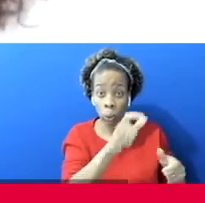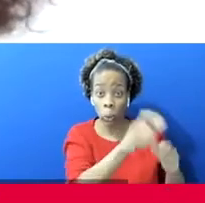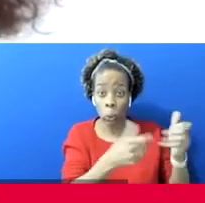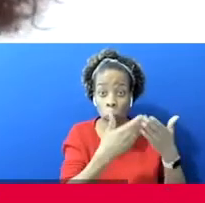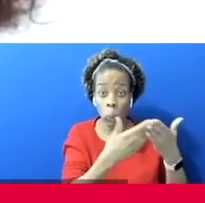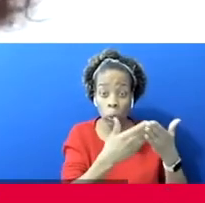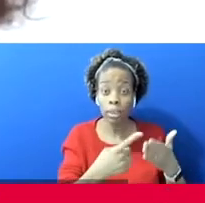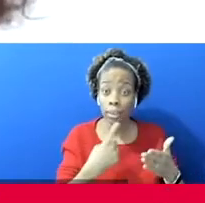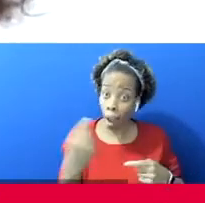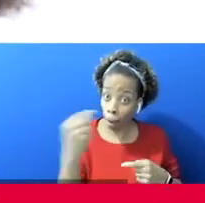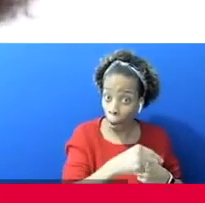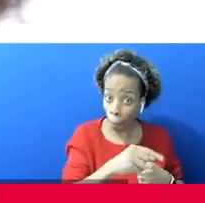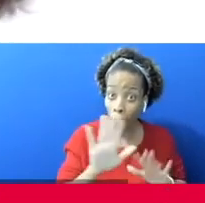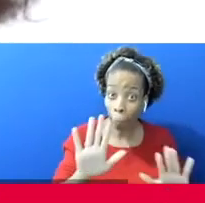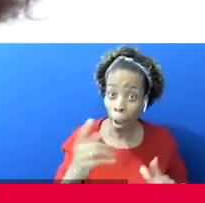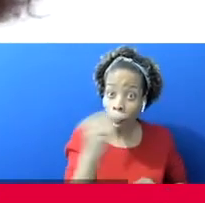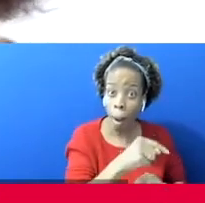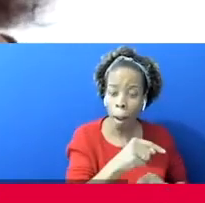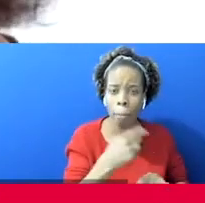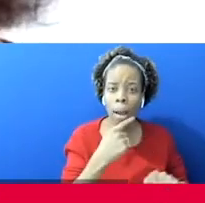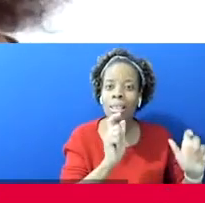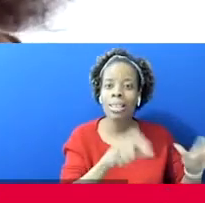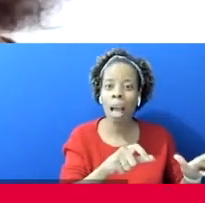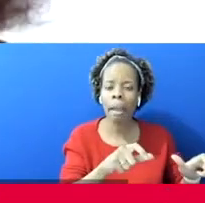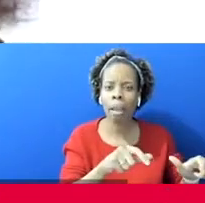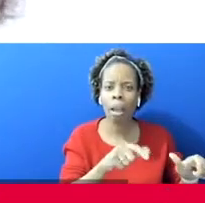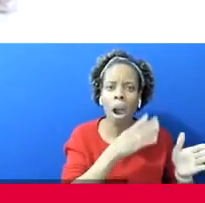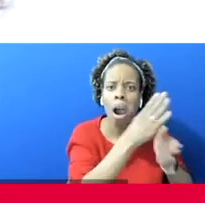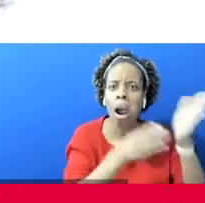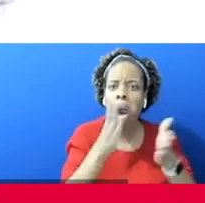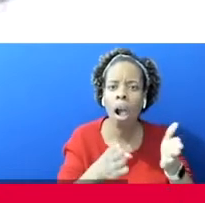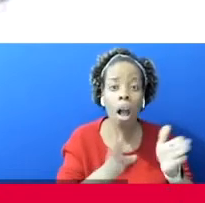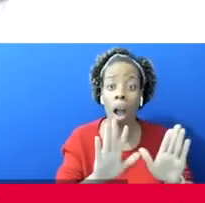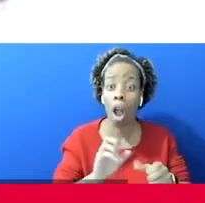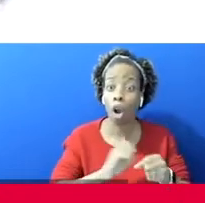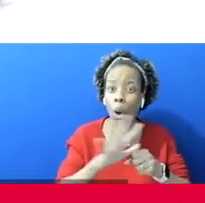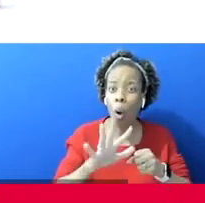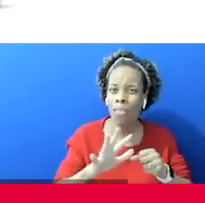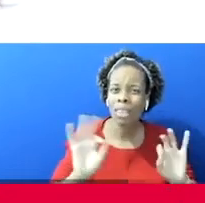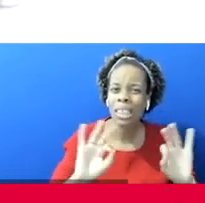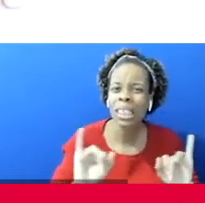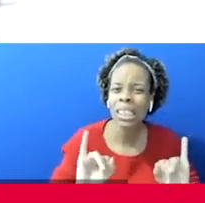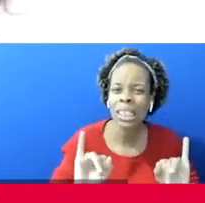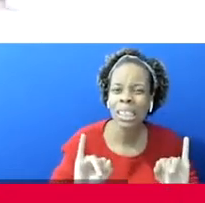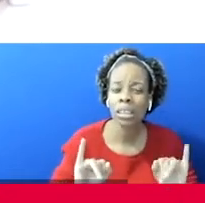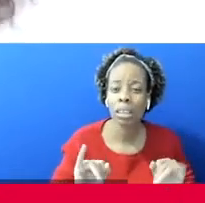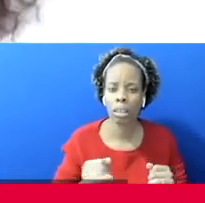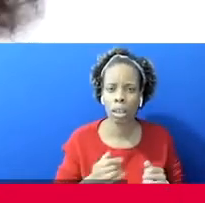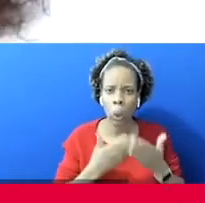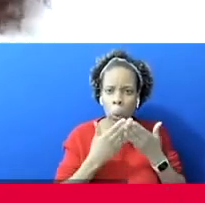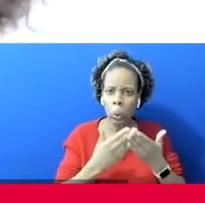come back to school, but you know, don't go nowhere because COVID. And the students just did